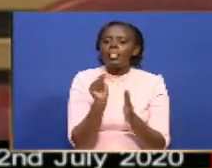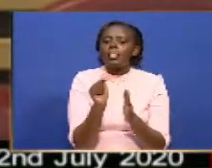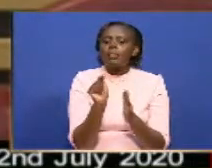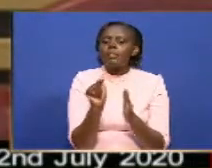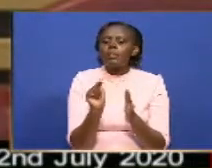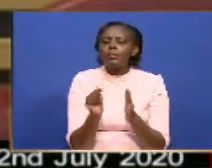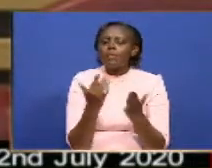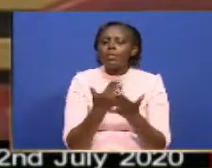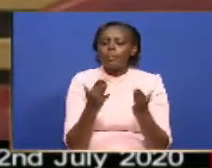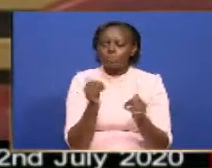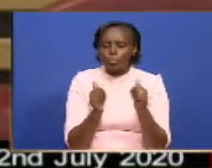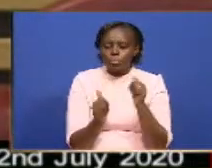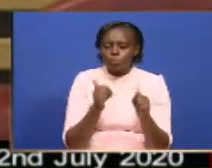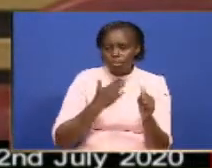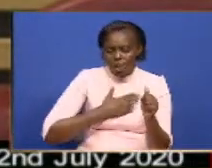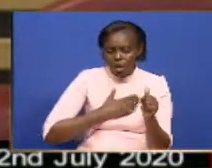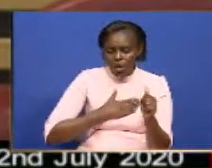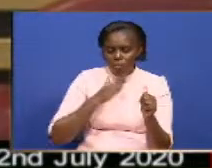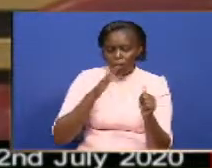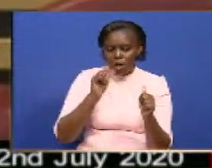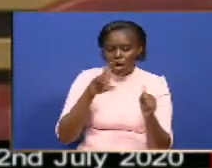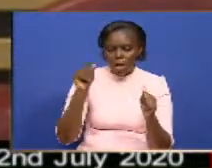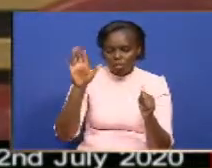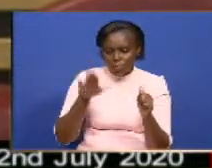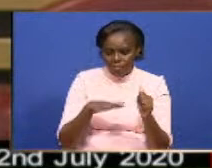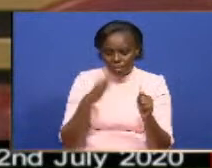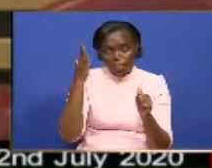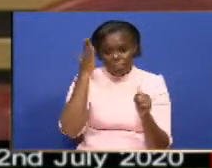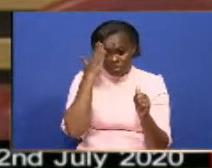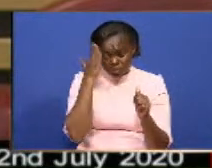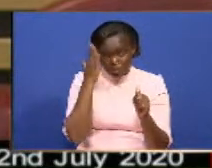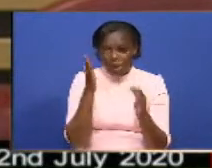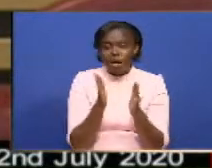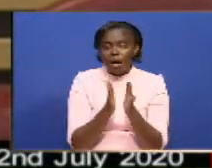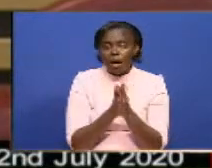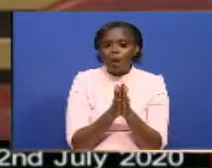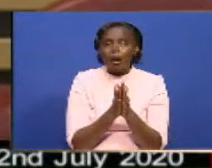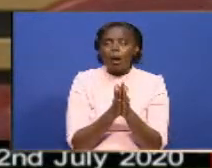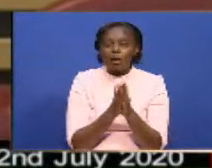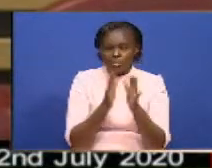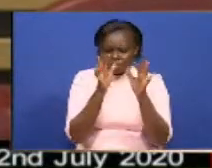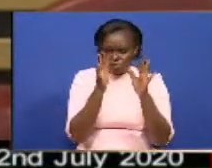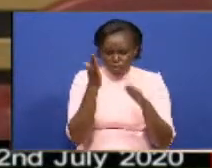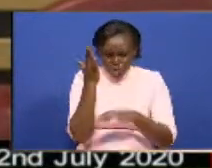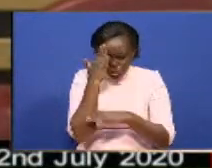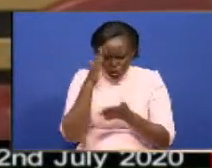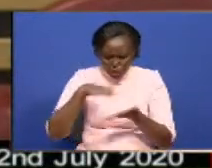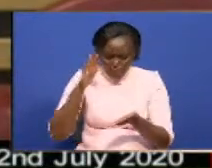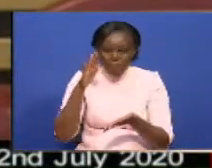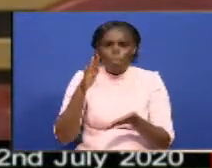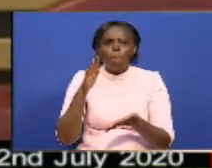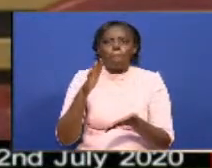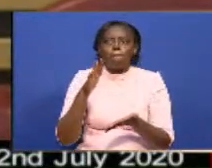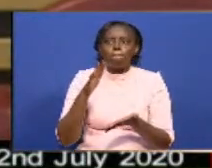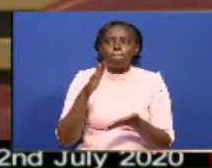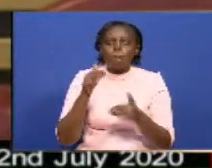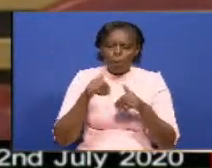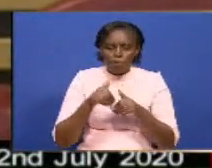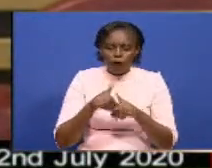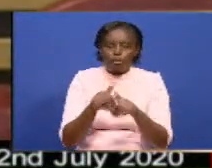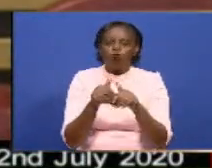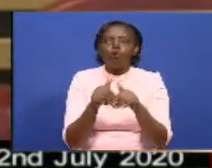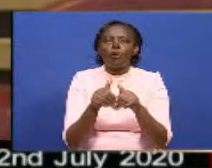the things that our Act of Parliament today have recognized, and it has taken into account in line with